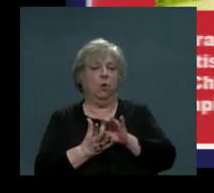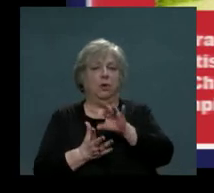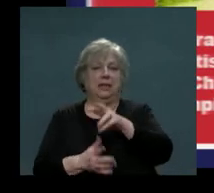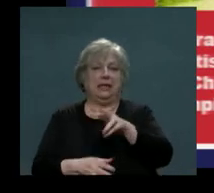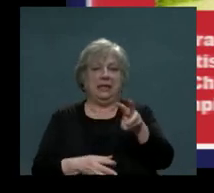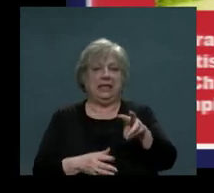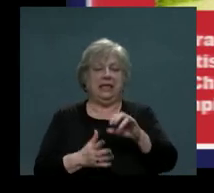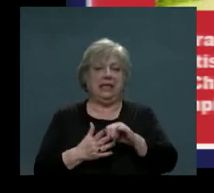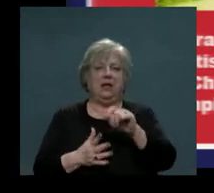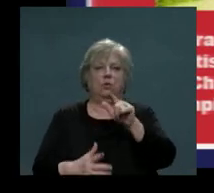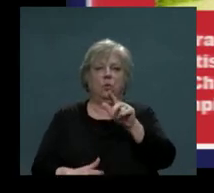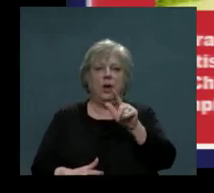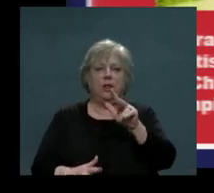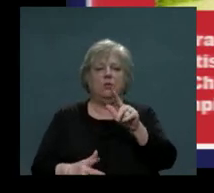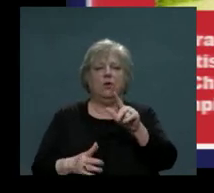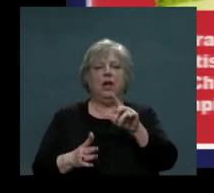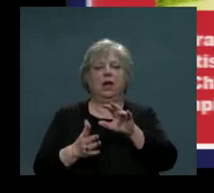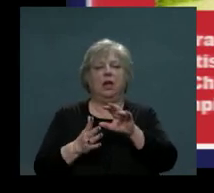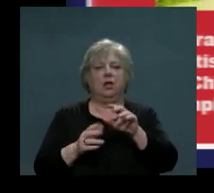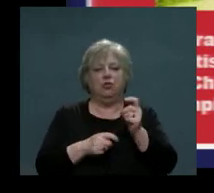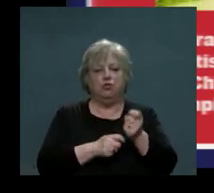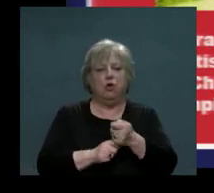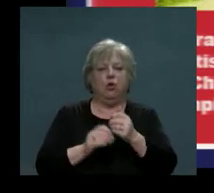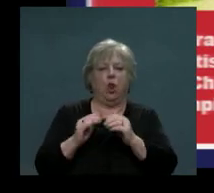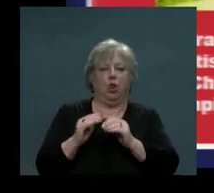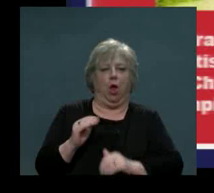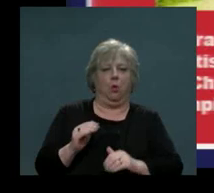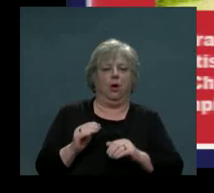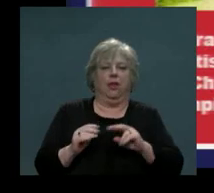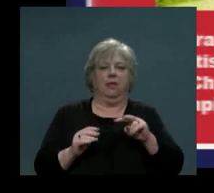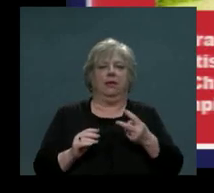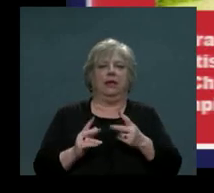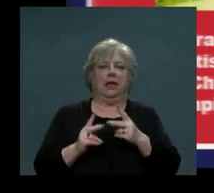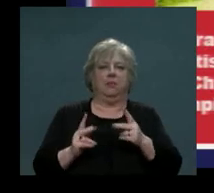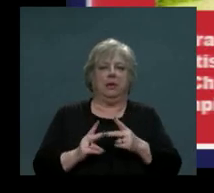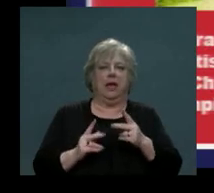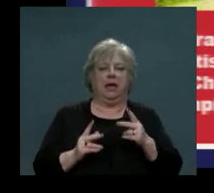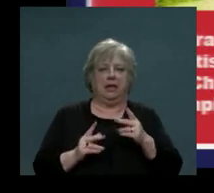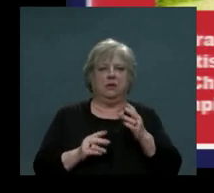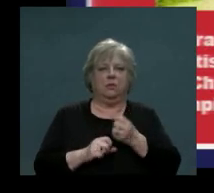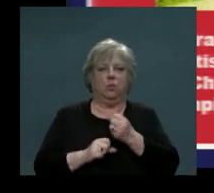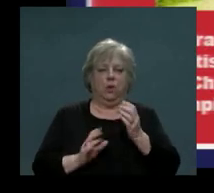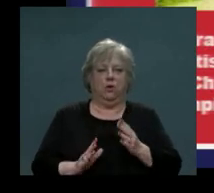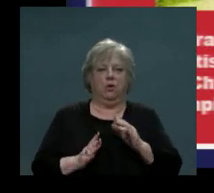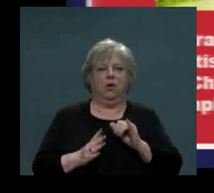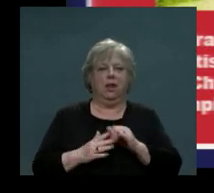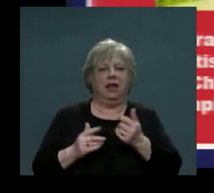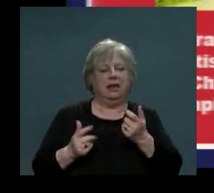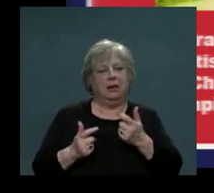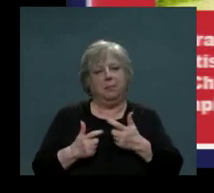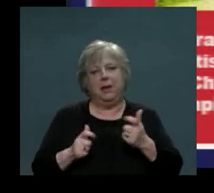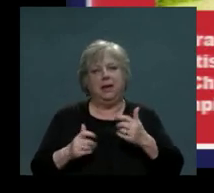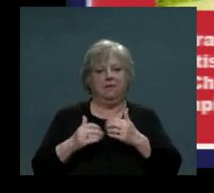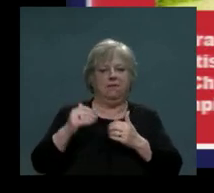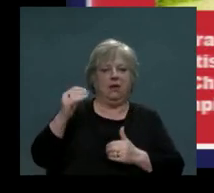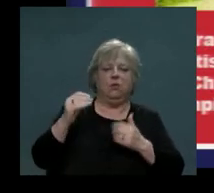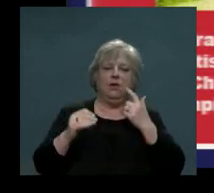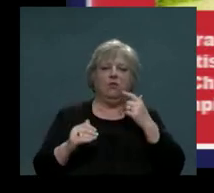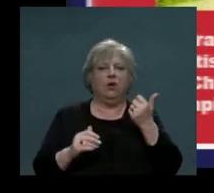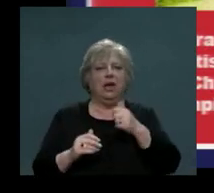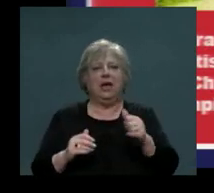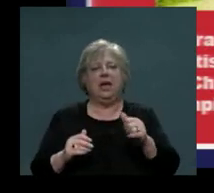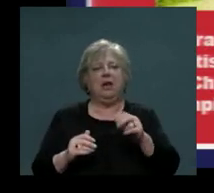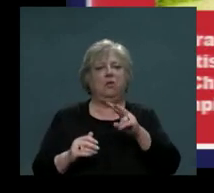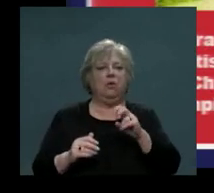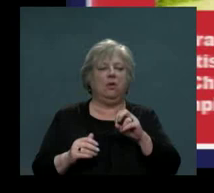is 23 strokes lower than the second-place finisher. That was the largest margin of victory for any 2018 state golf